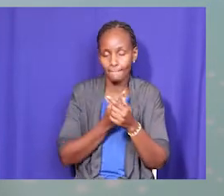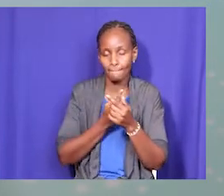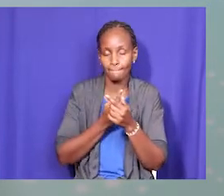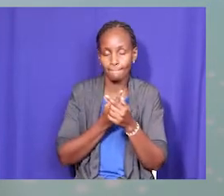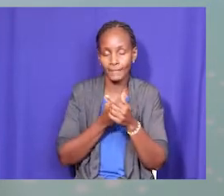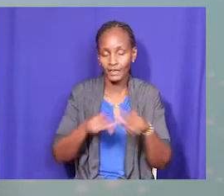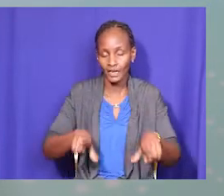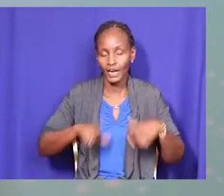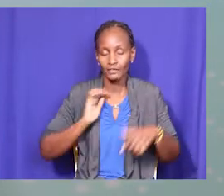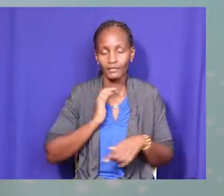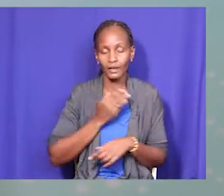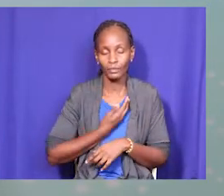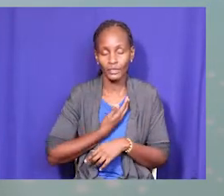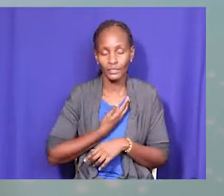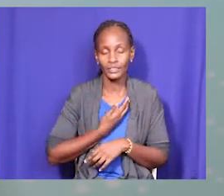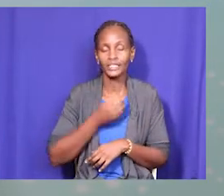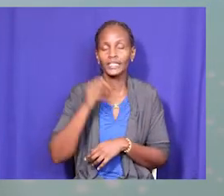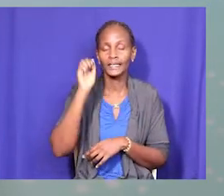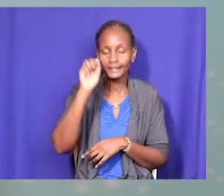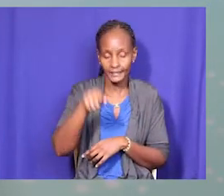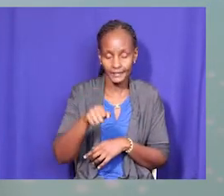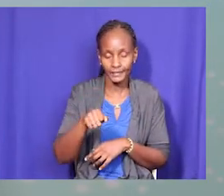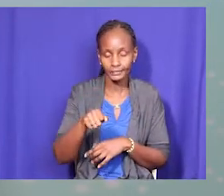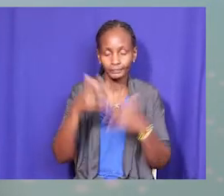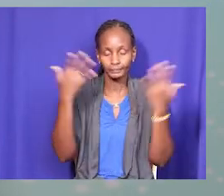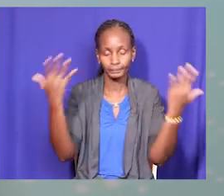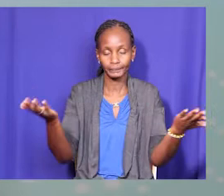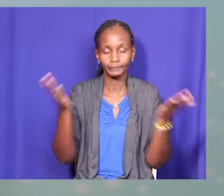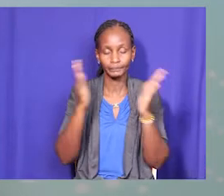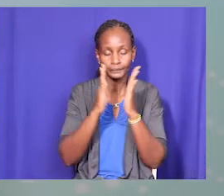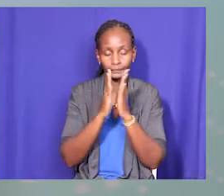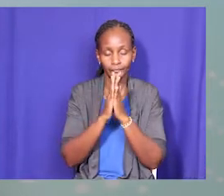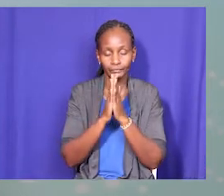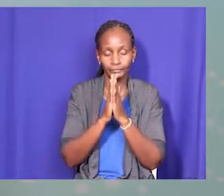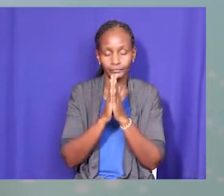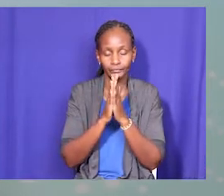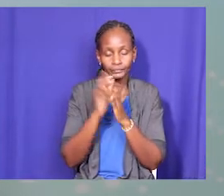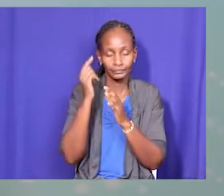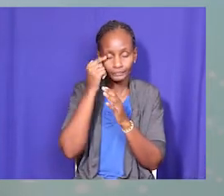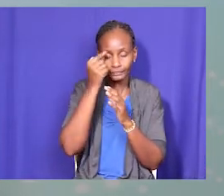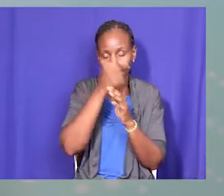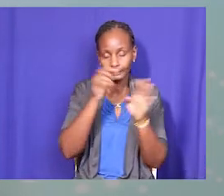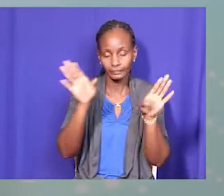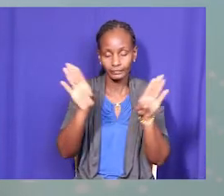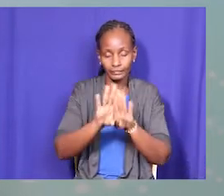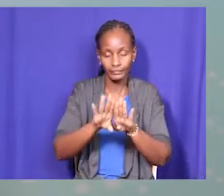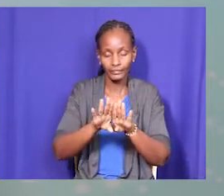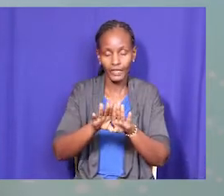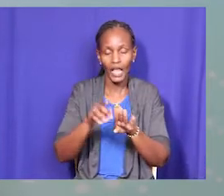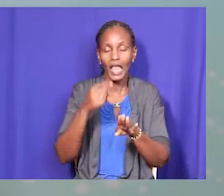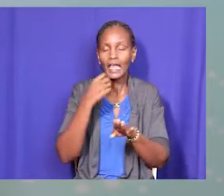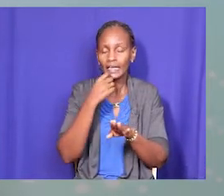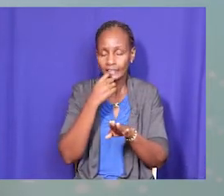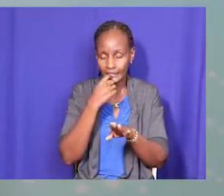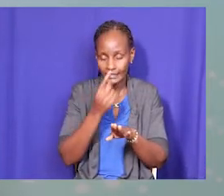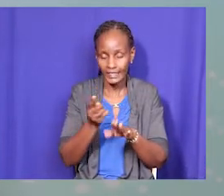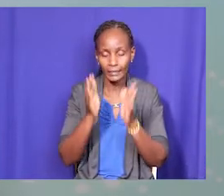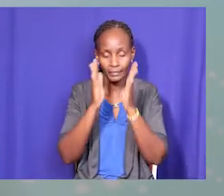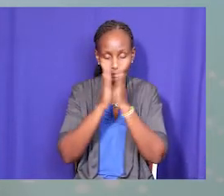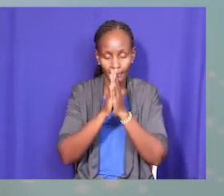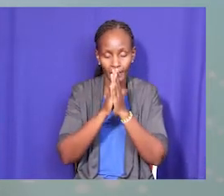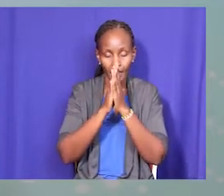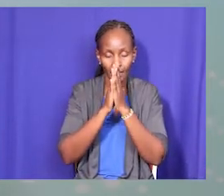our lives. Yes, put your hands together and close your eyes and say these words after